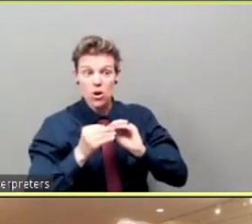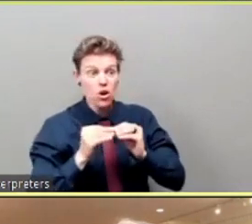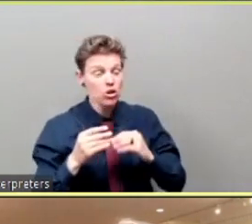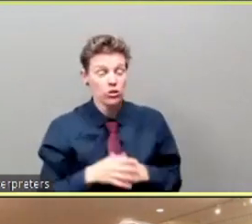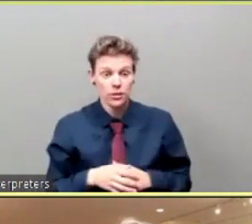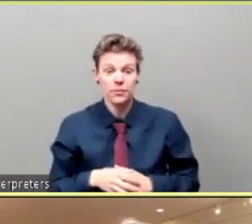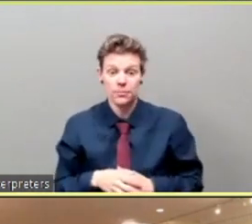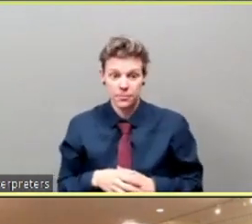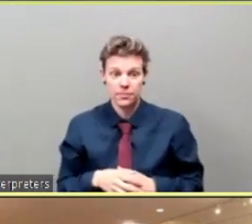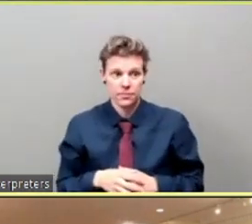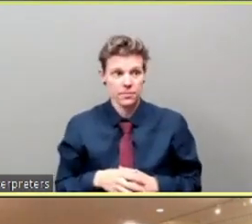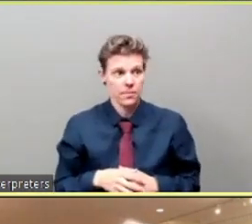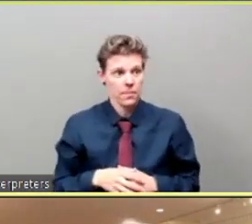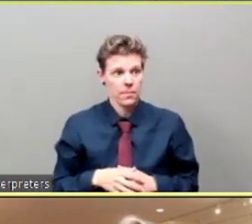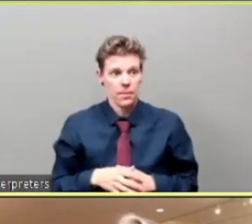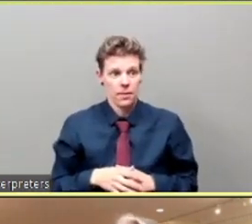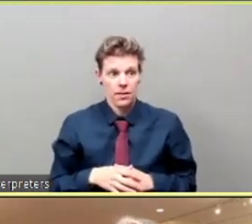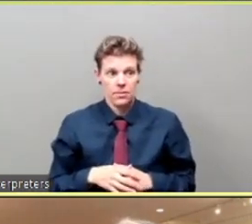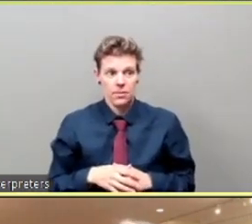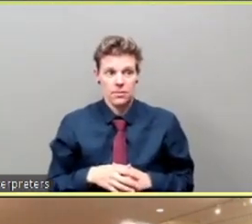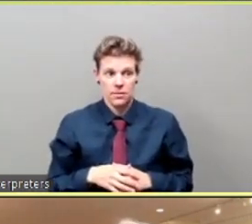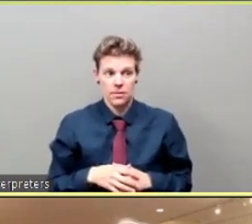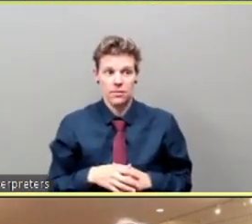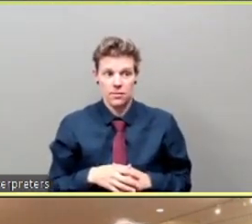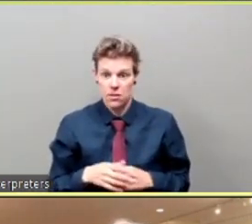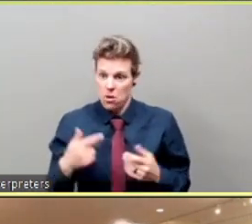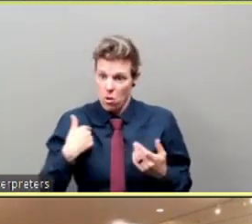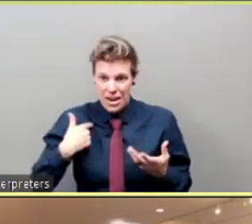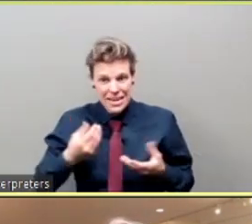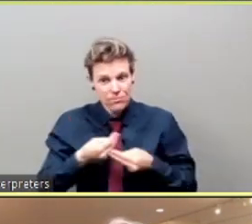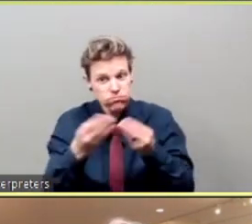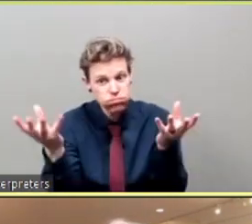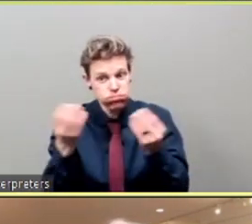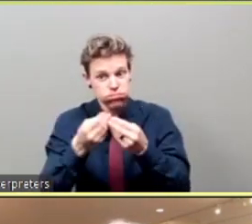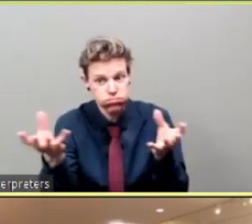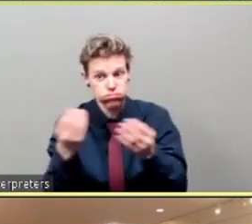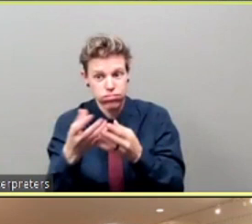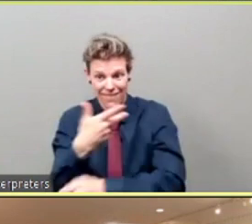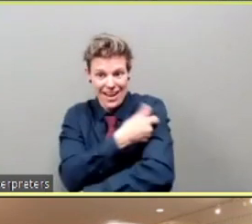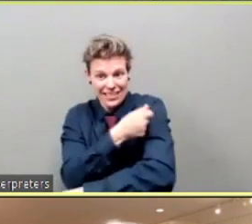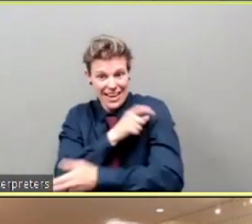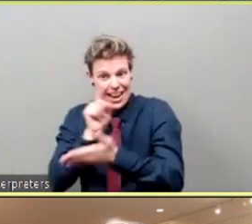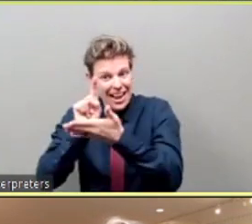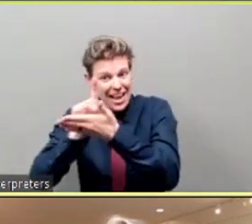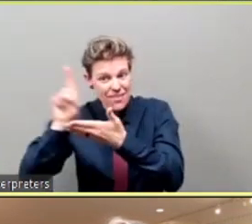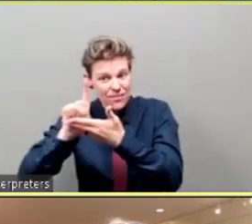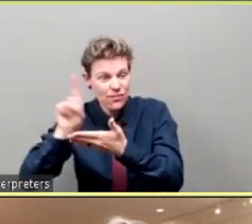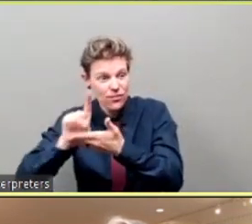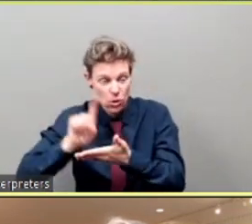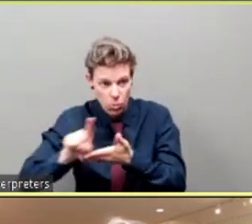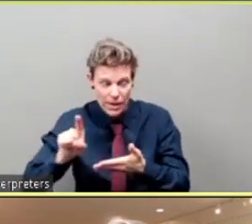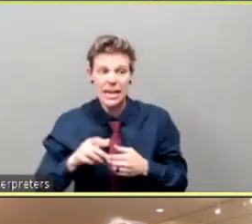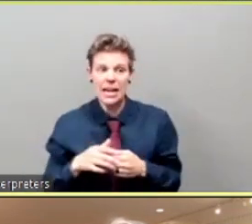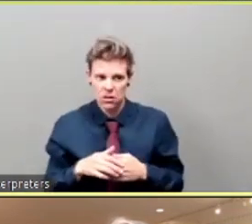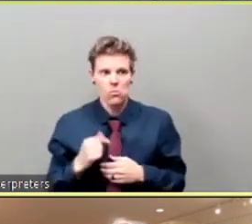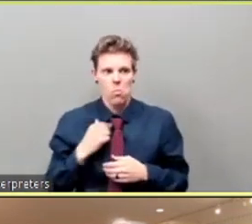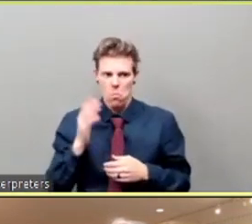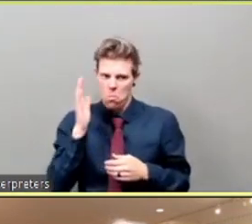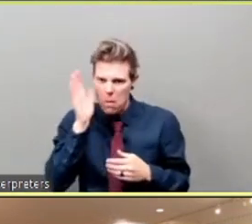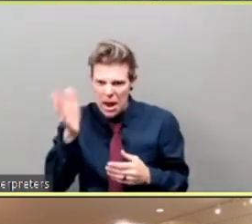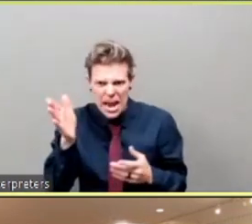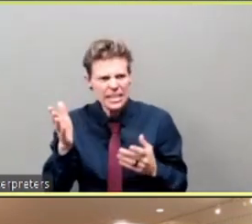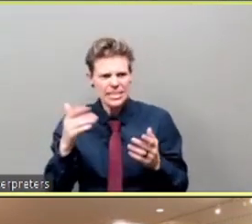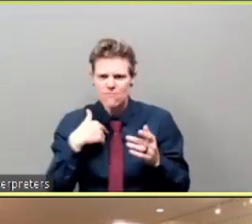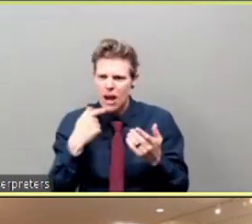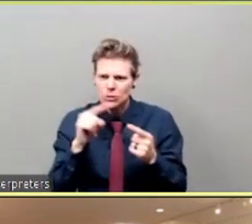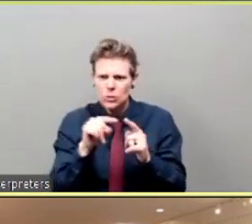vaccines we're administering each week, and given that I believe that we're going to encourage and get more New Mexicans excited